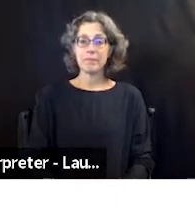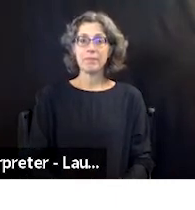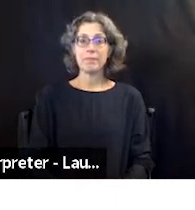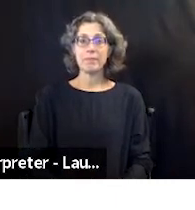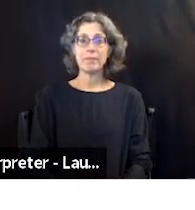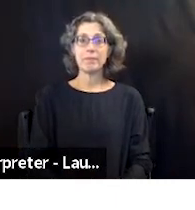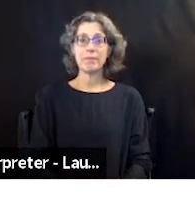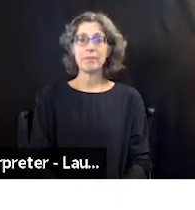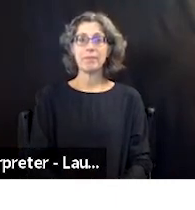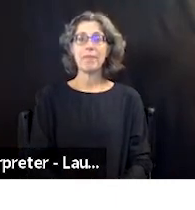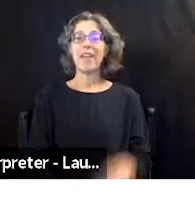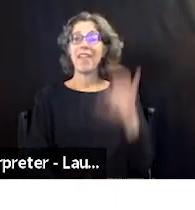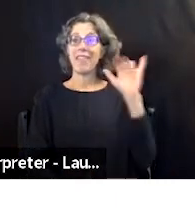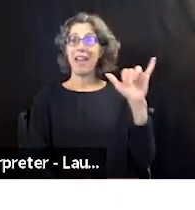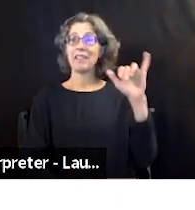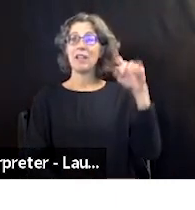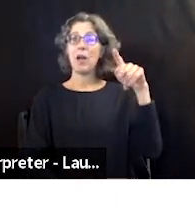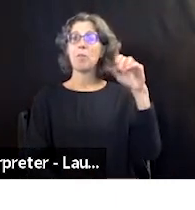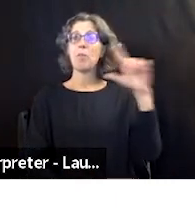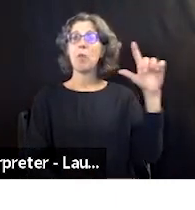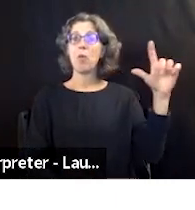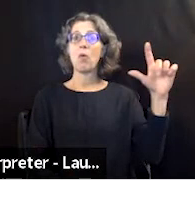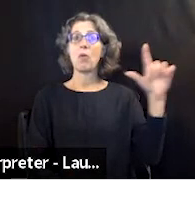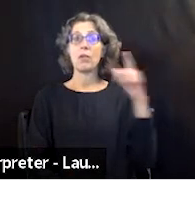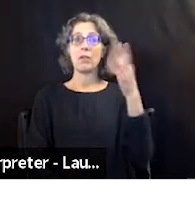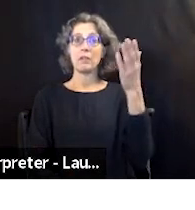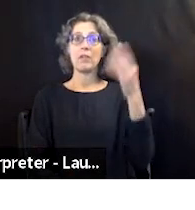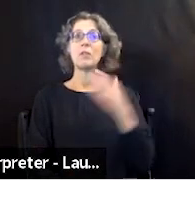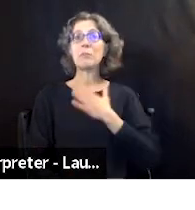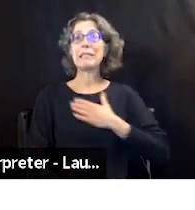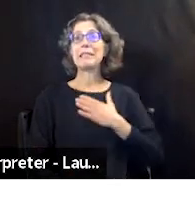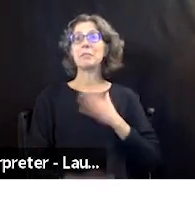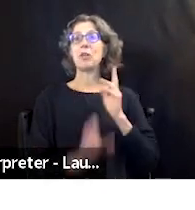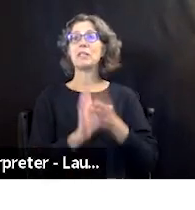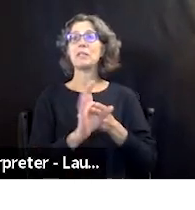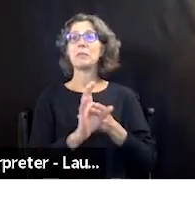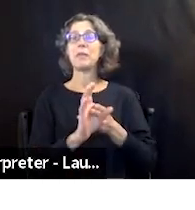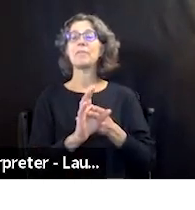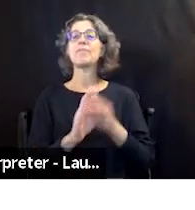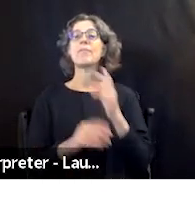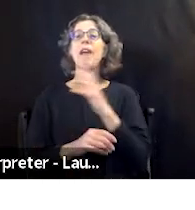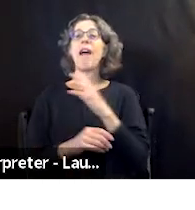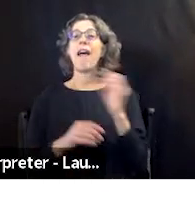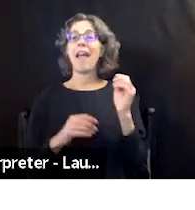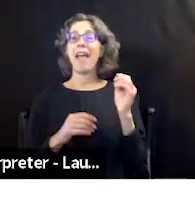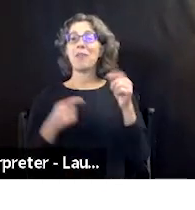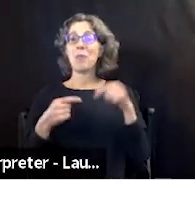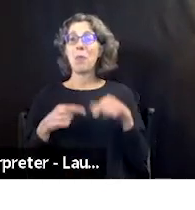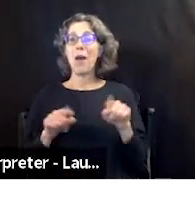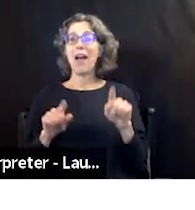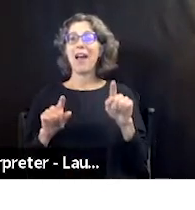And here is our poll. And while you're doing the poll,